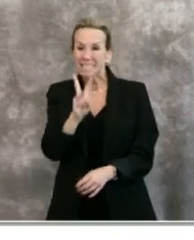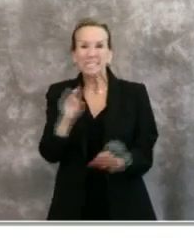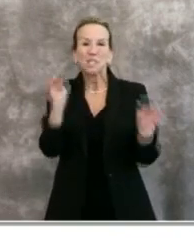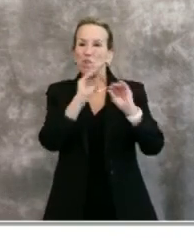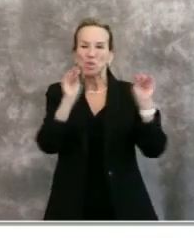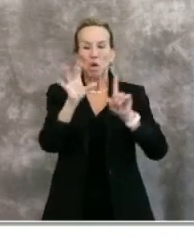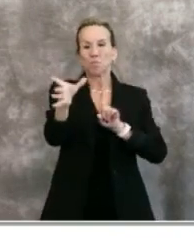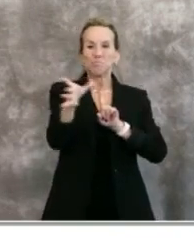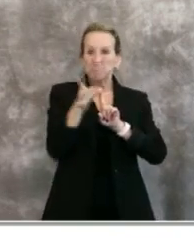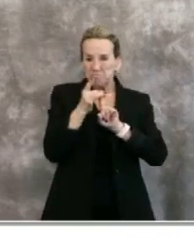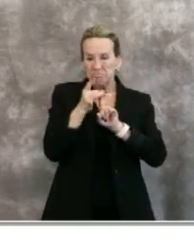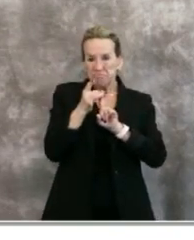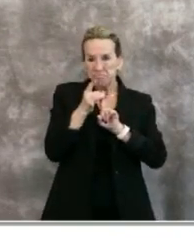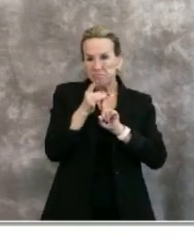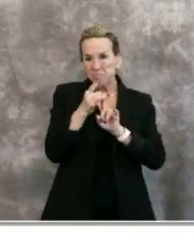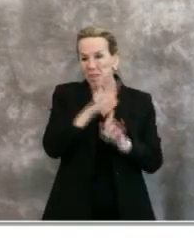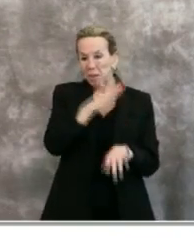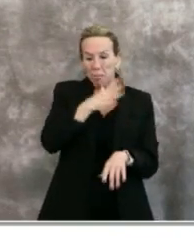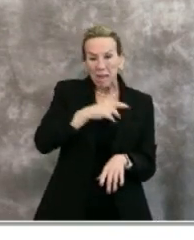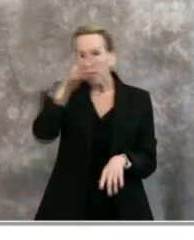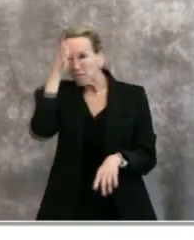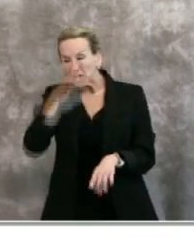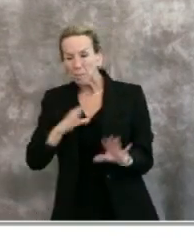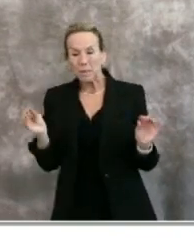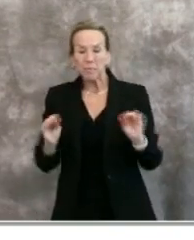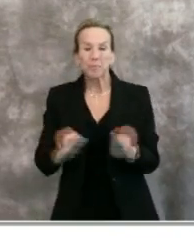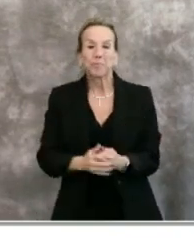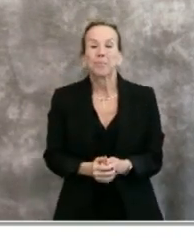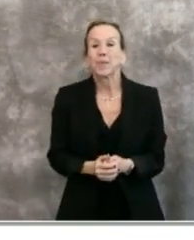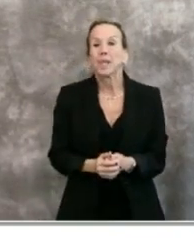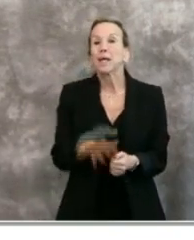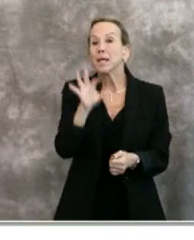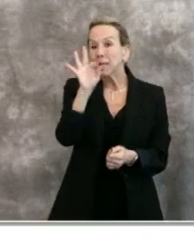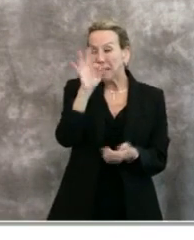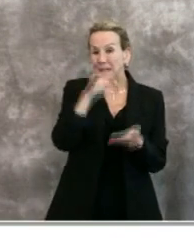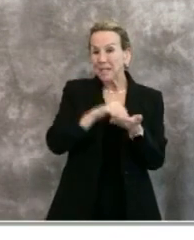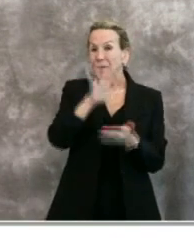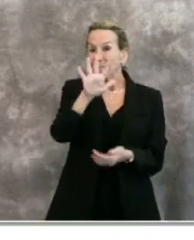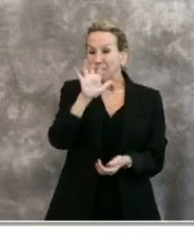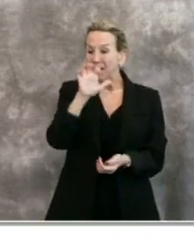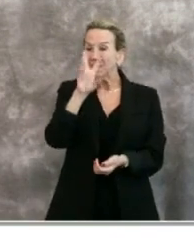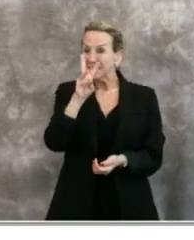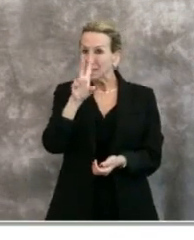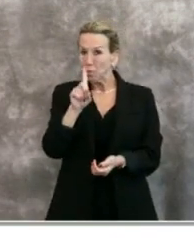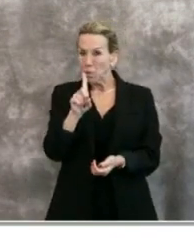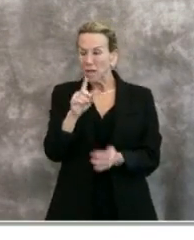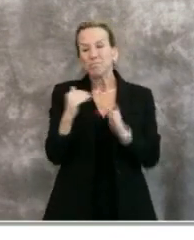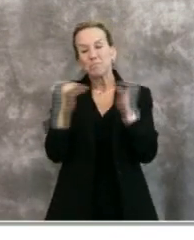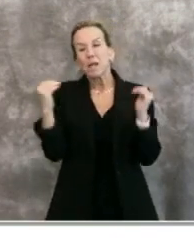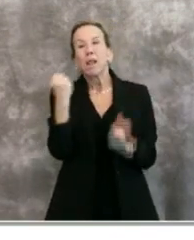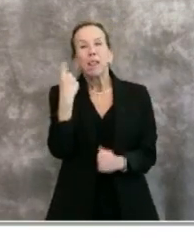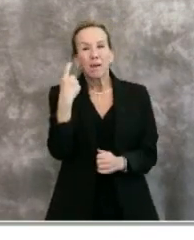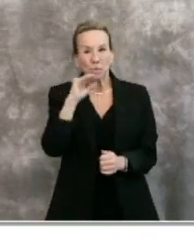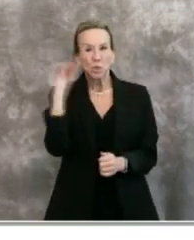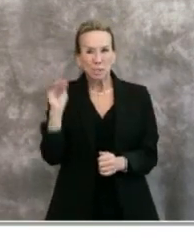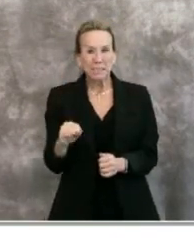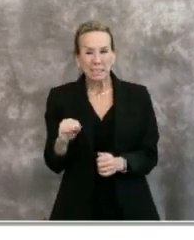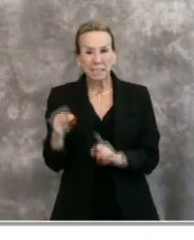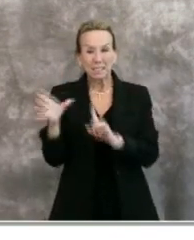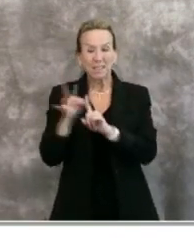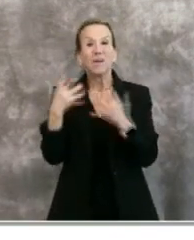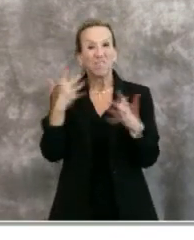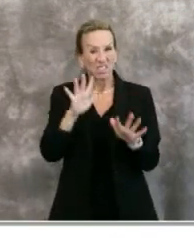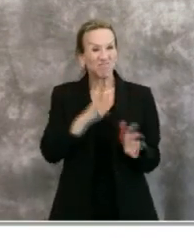no gender identified. Regarding deaths, 1,961, there are 411% total deaths cases have